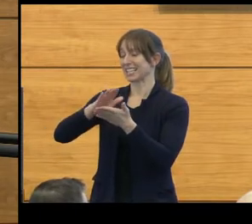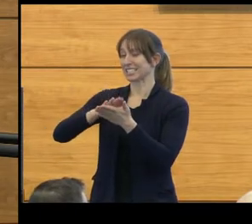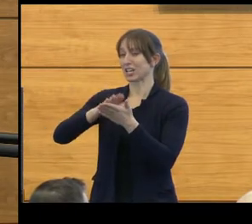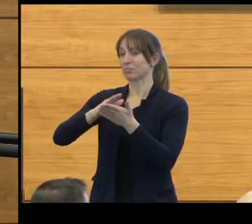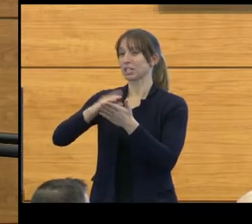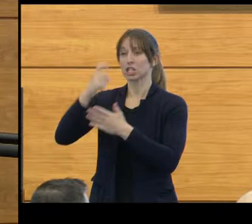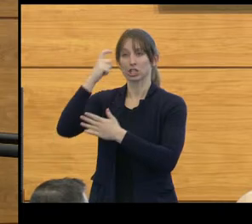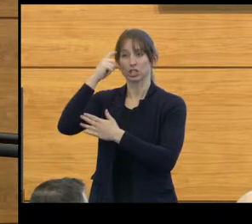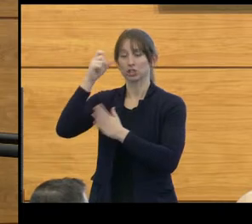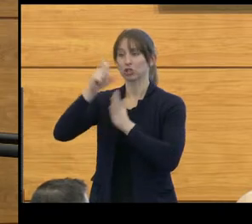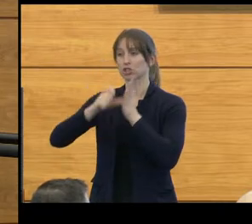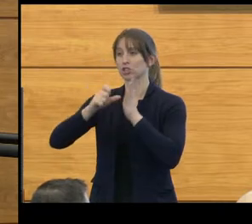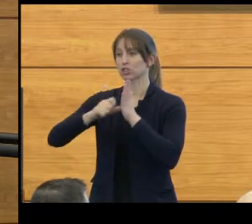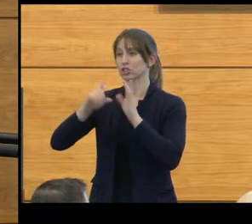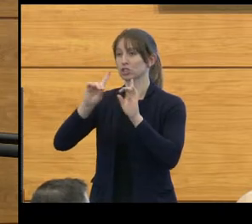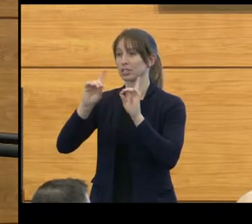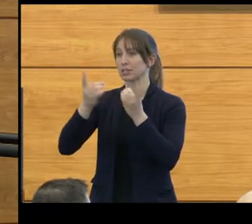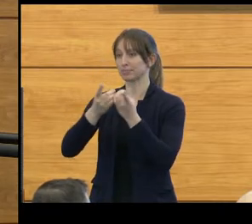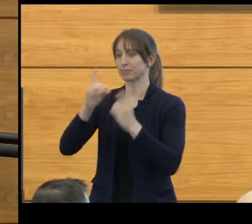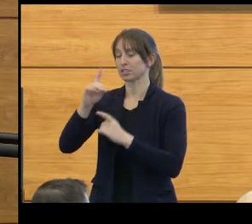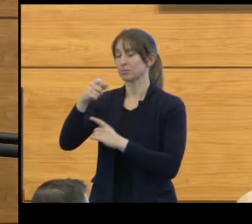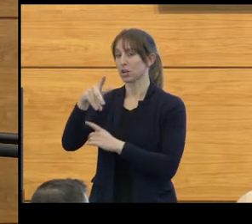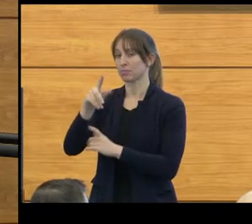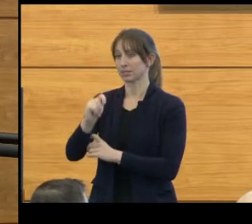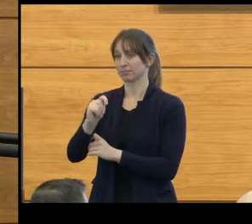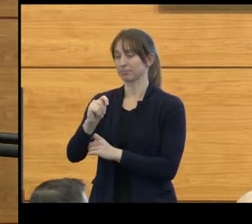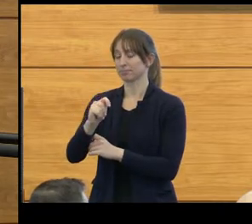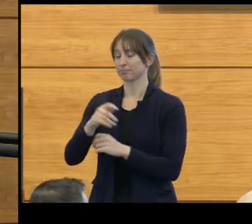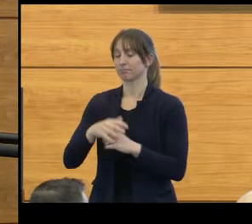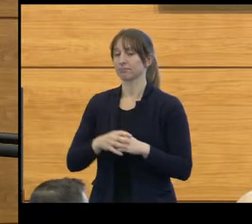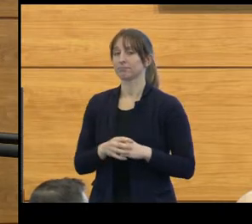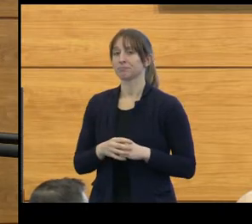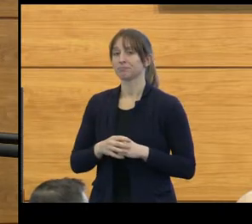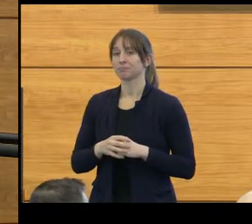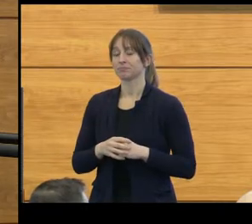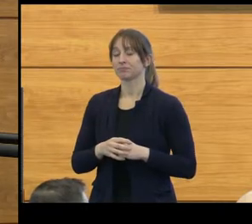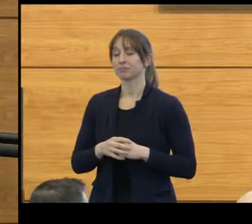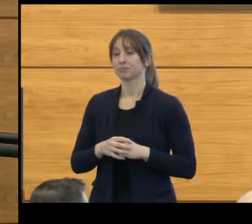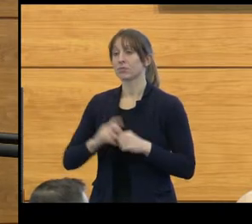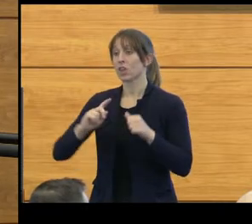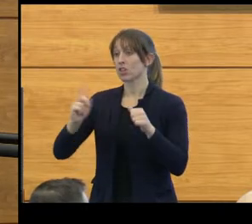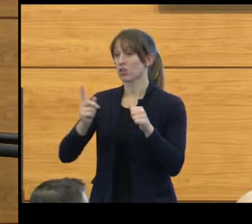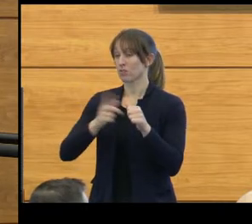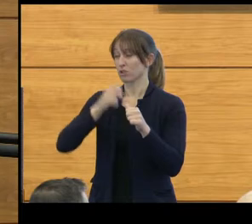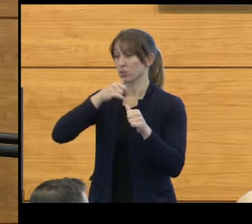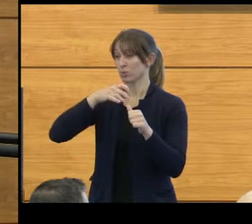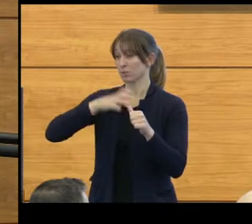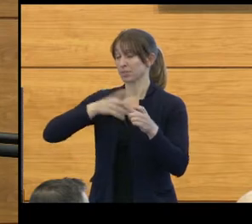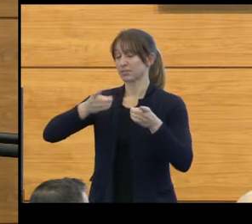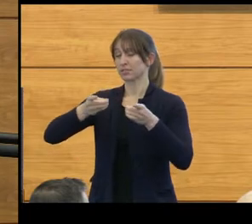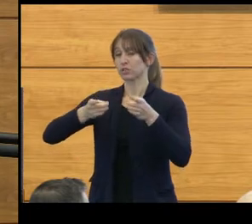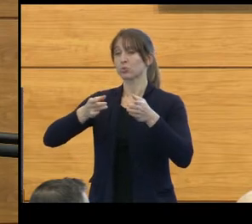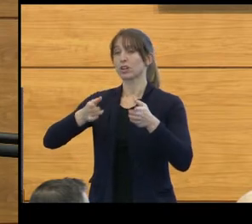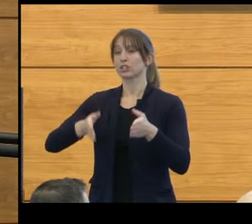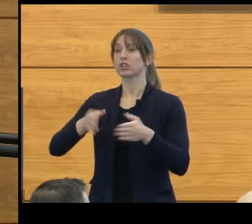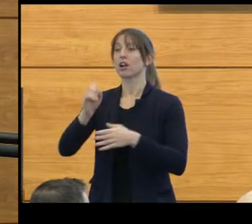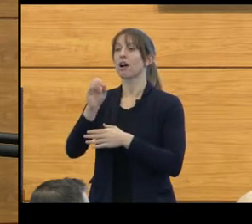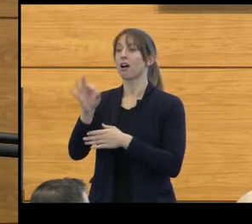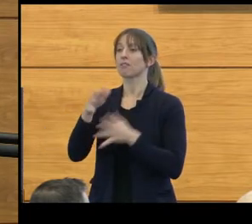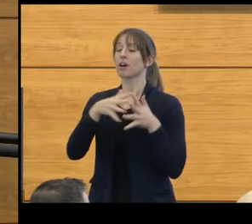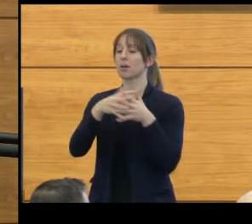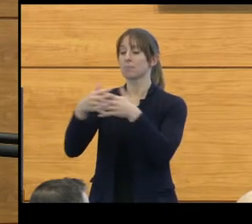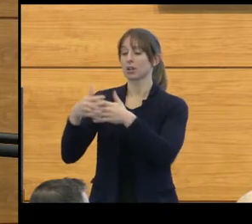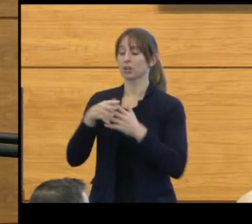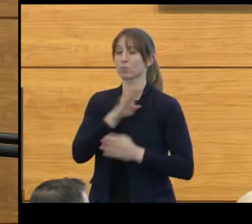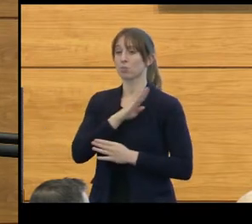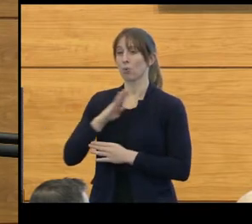for 17 years at the University of Michigan. She is the first woman to be a director of the American Board of